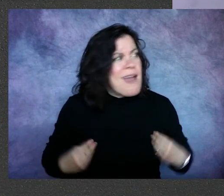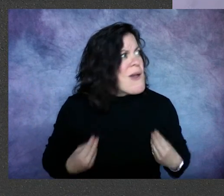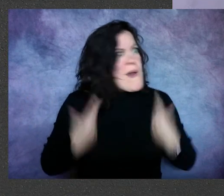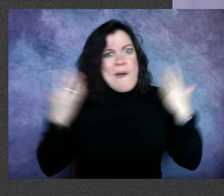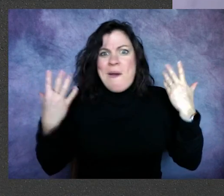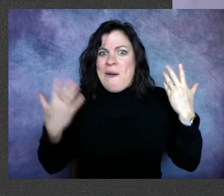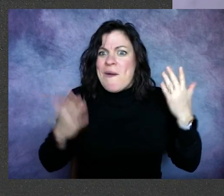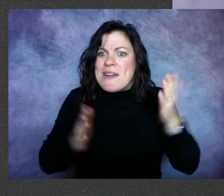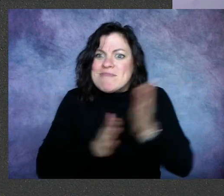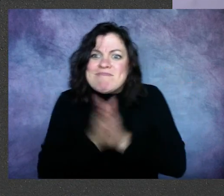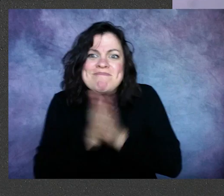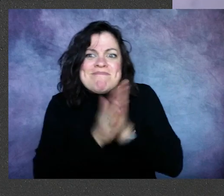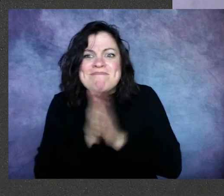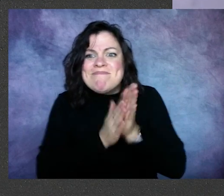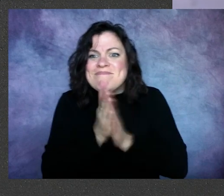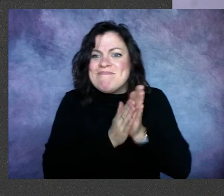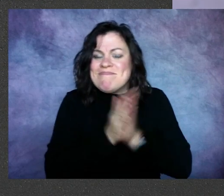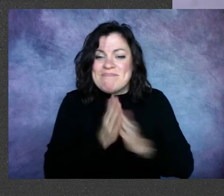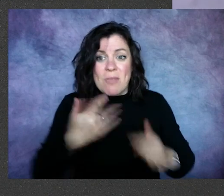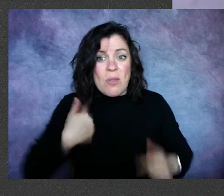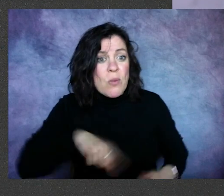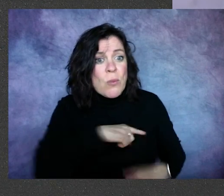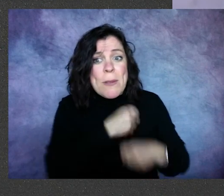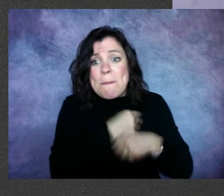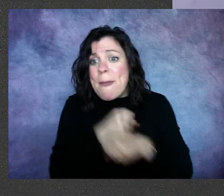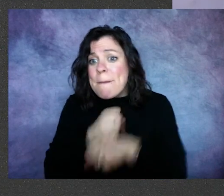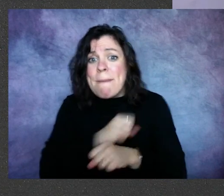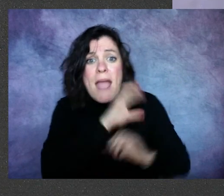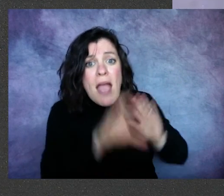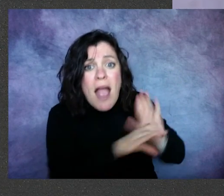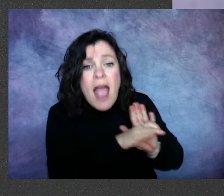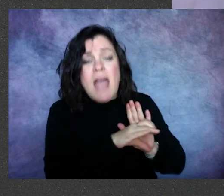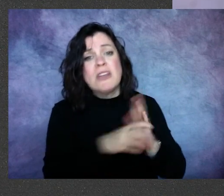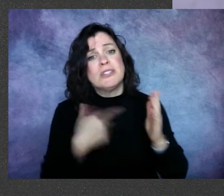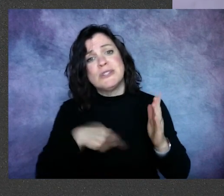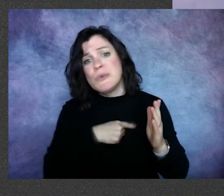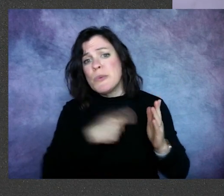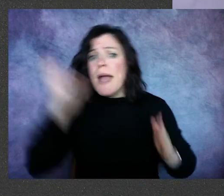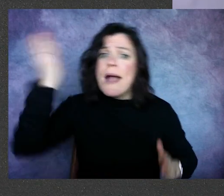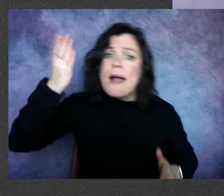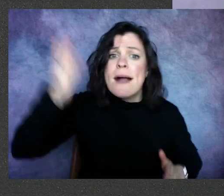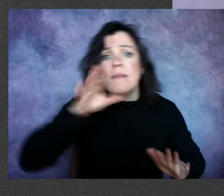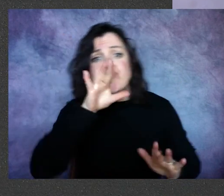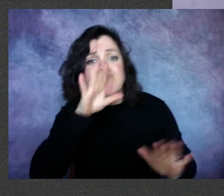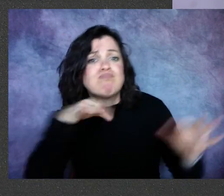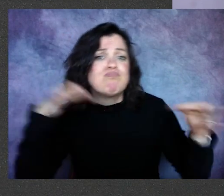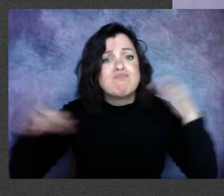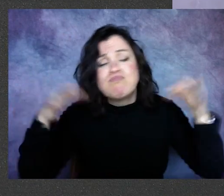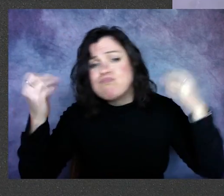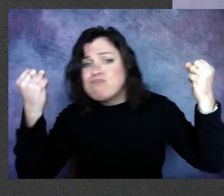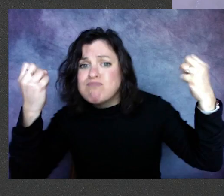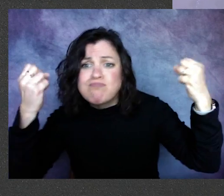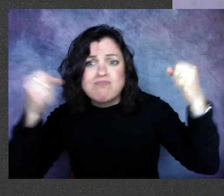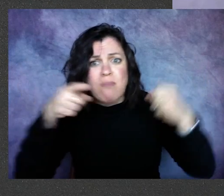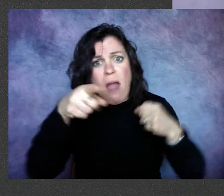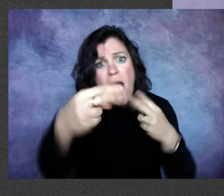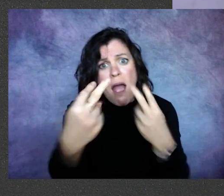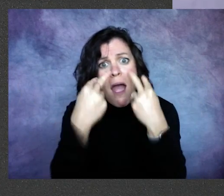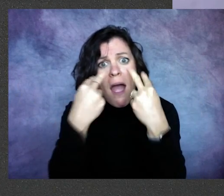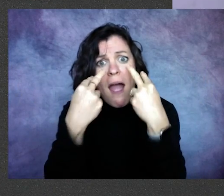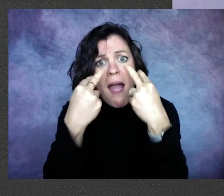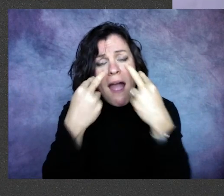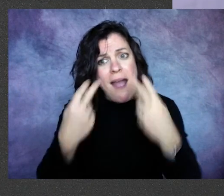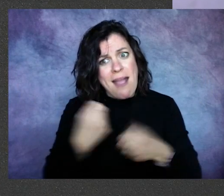all the characters and all of us so special that we get to share this time with you. And we hope that you